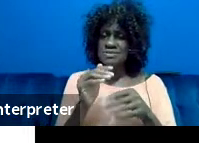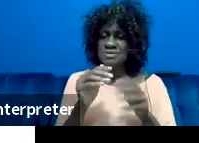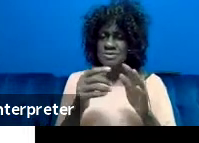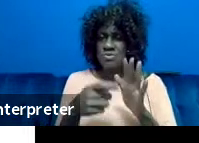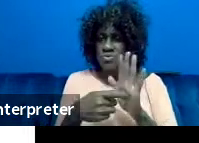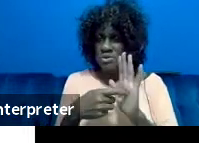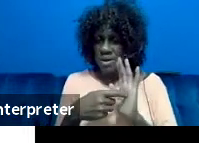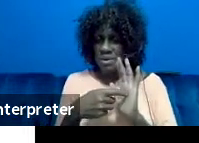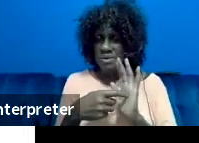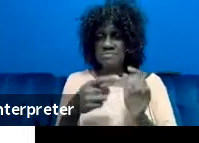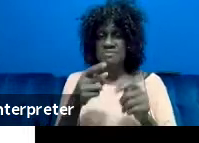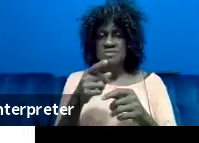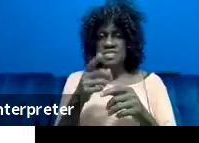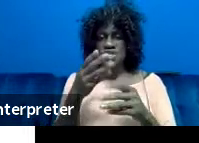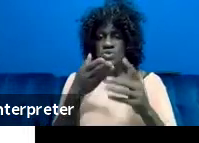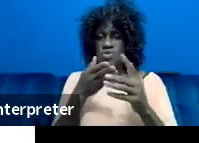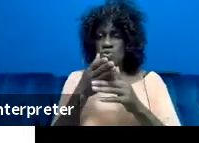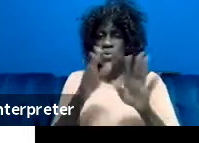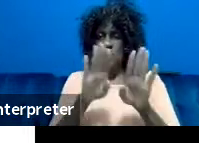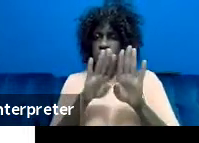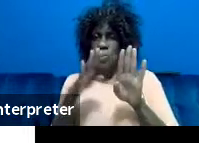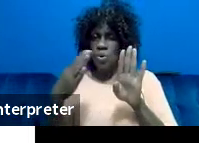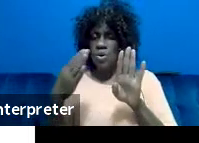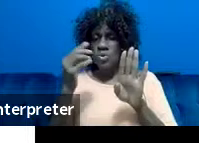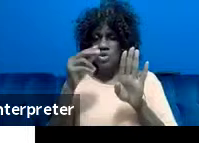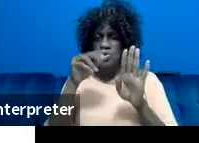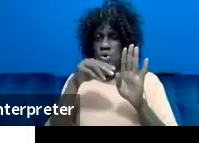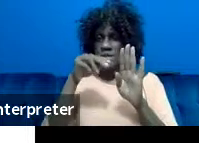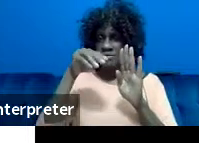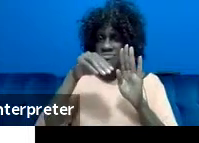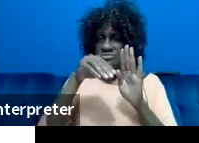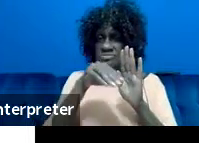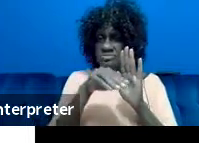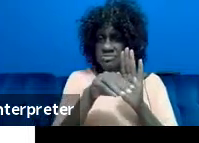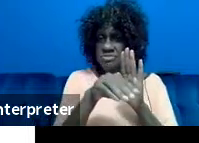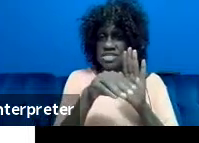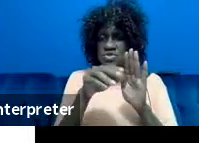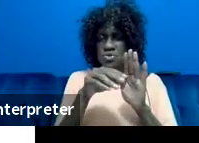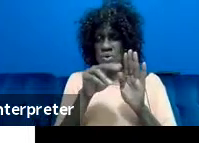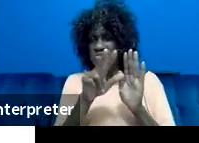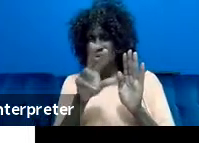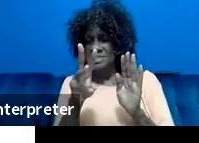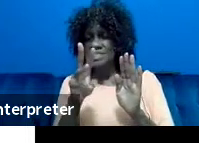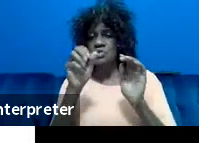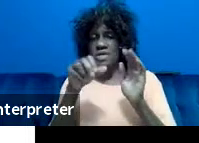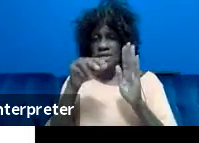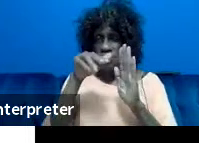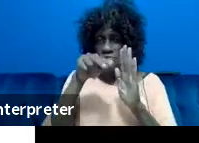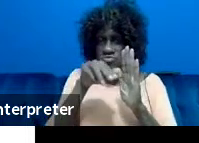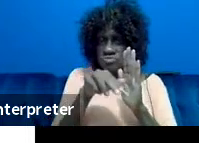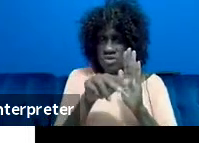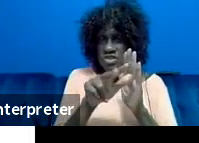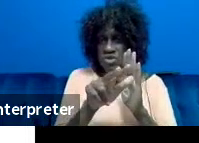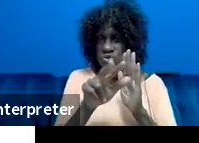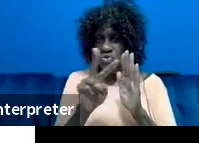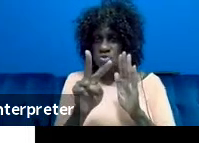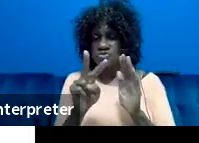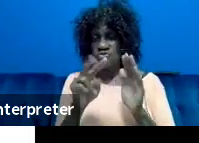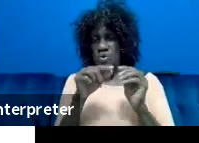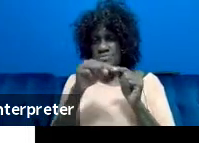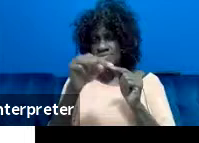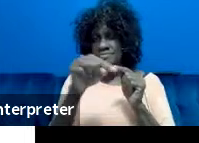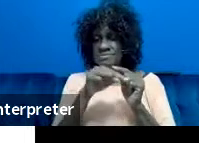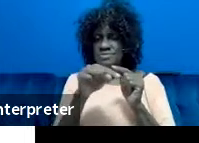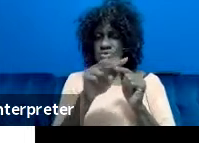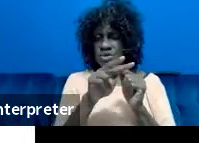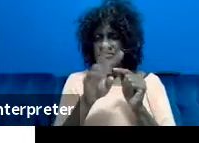exceptions that get you through a door. You know, when you're going down an accessible route, you're going 36, it permits you to go down to 32 for a distance of 24, separated